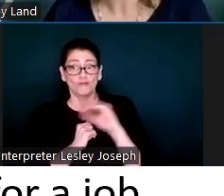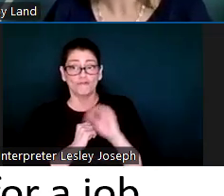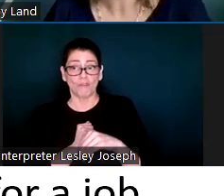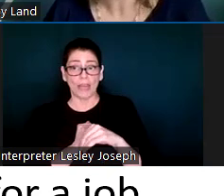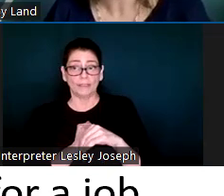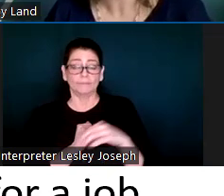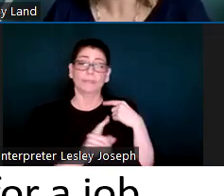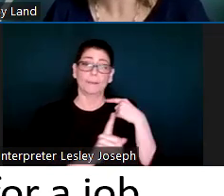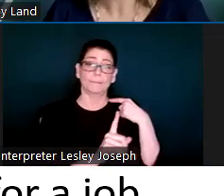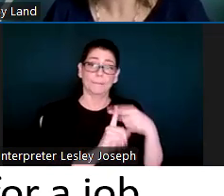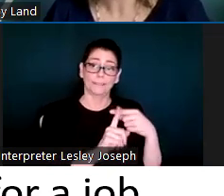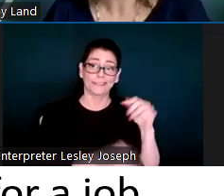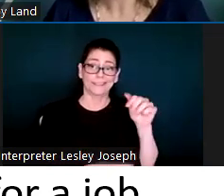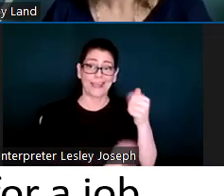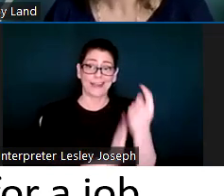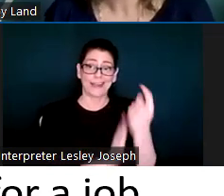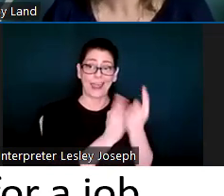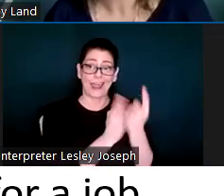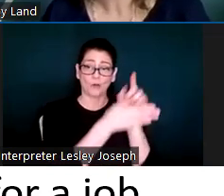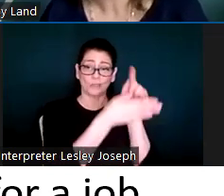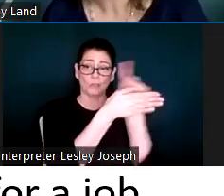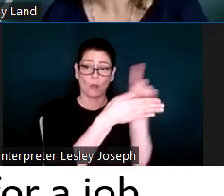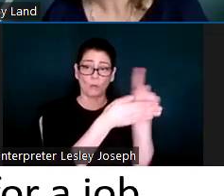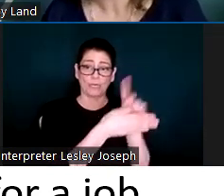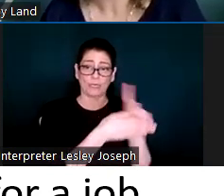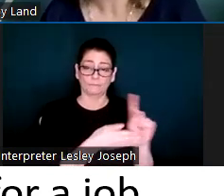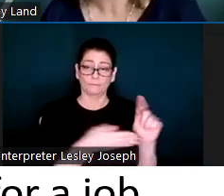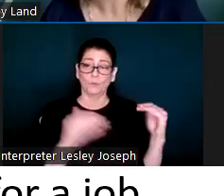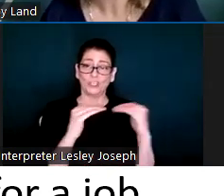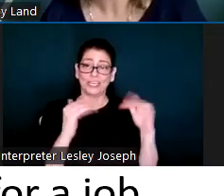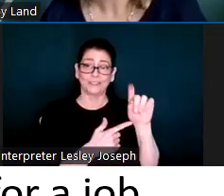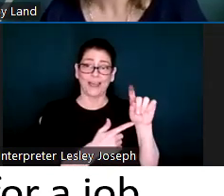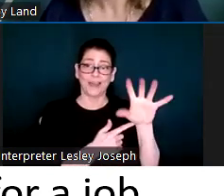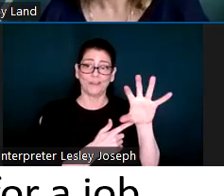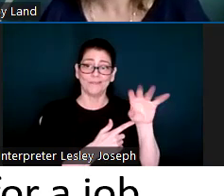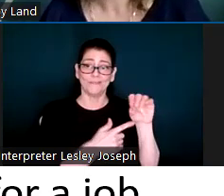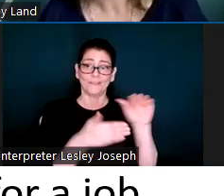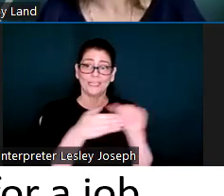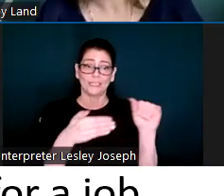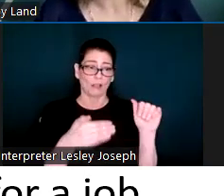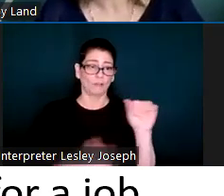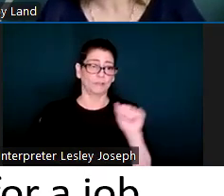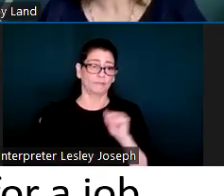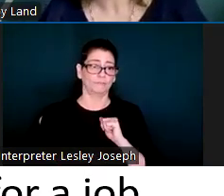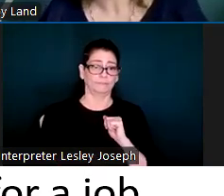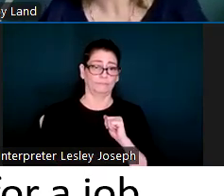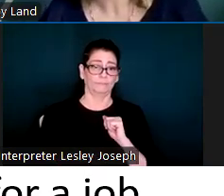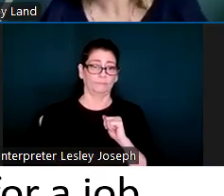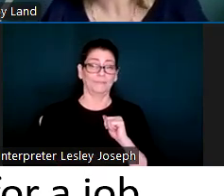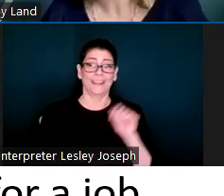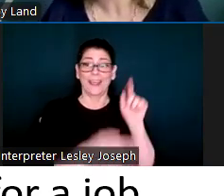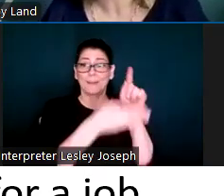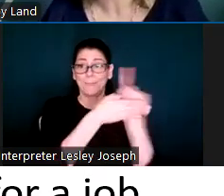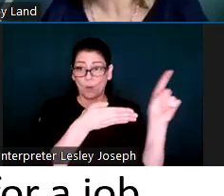I'm sorry, plus the 10 hours a week. That's going to equal $150. And then we always multiply that